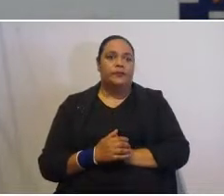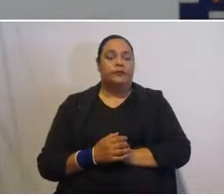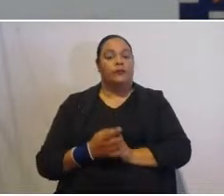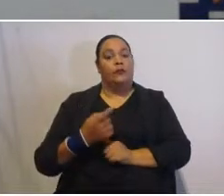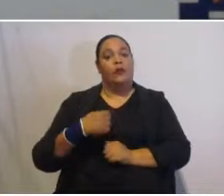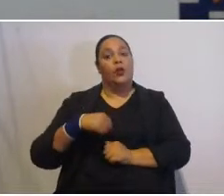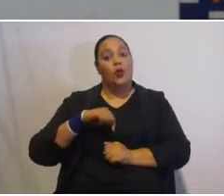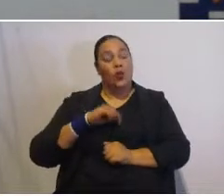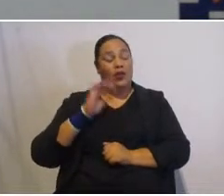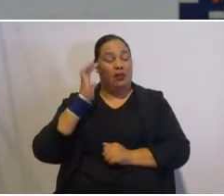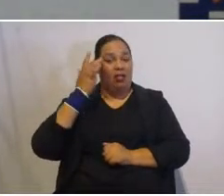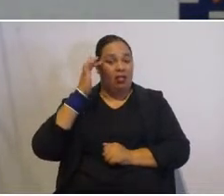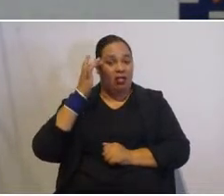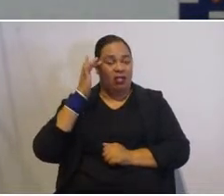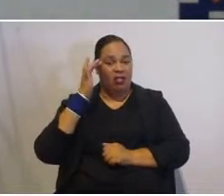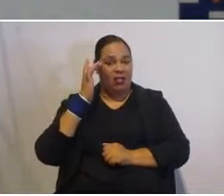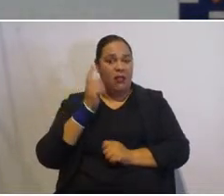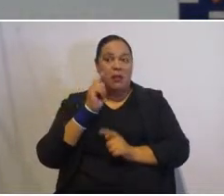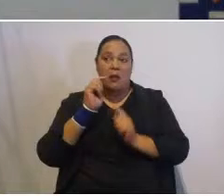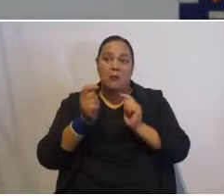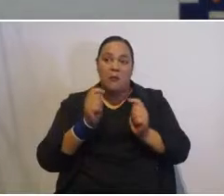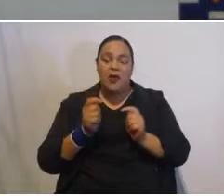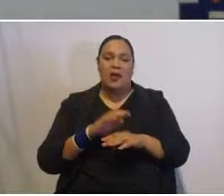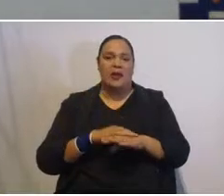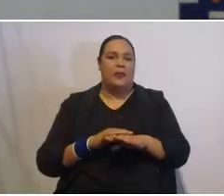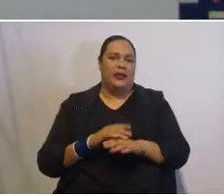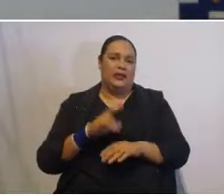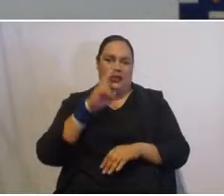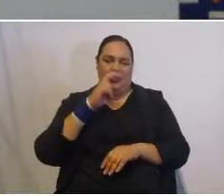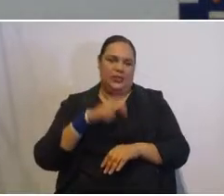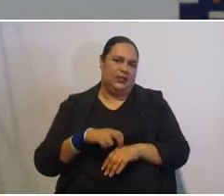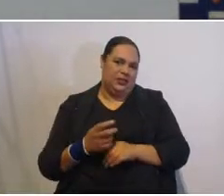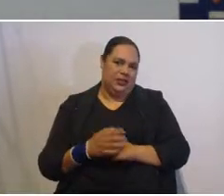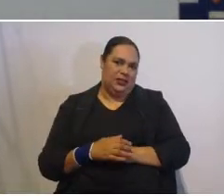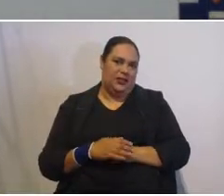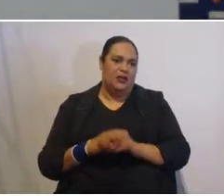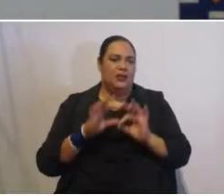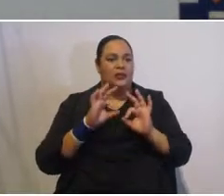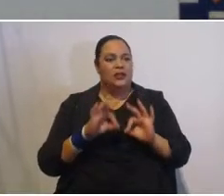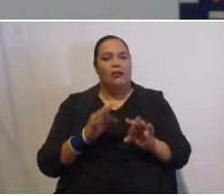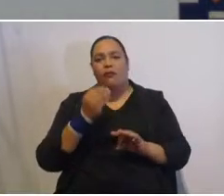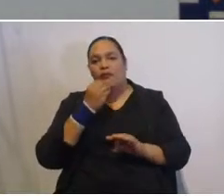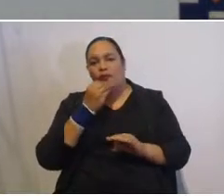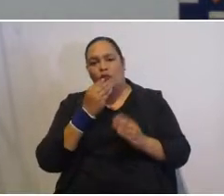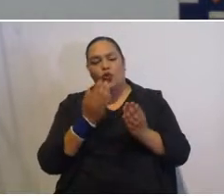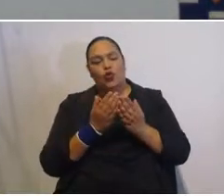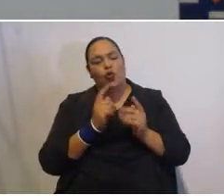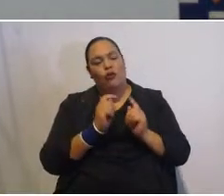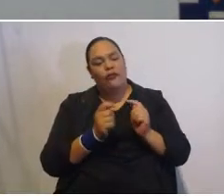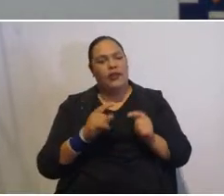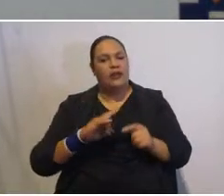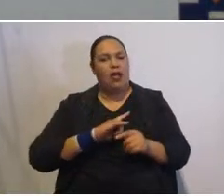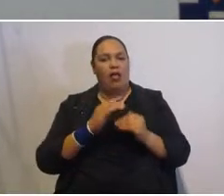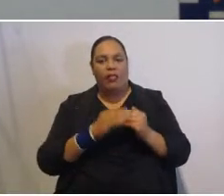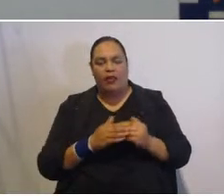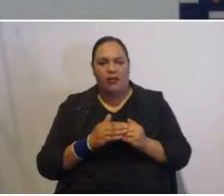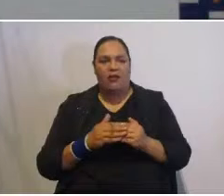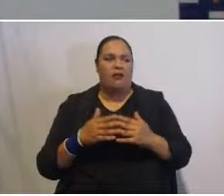We struggle to pay for the basic needs like food, school fees, healthcare.